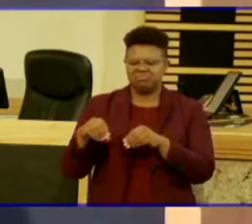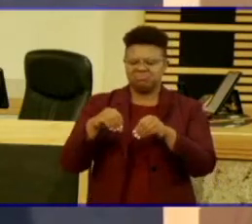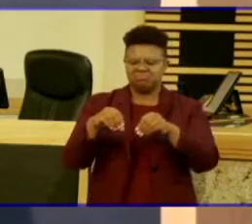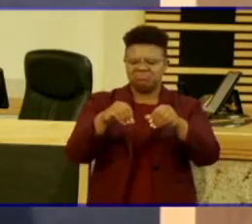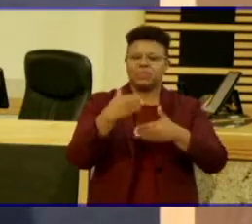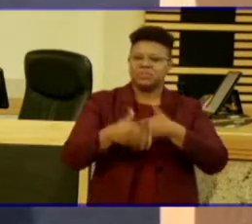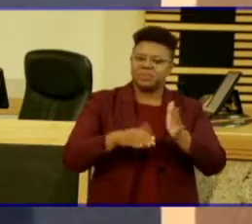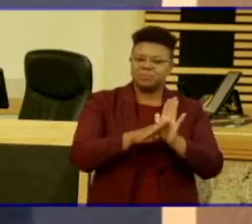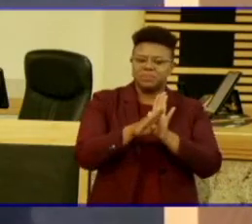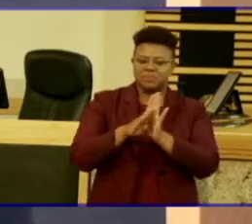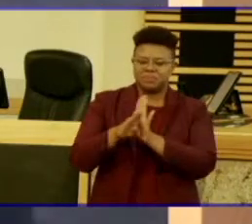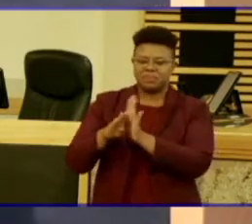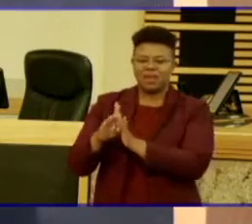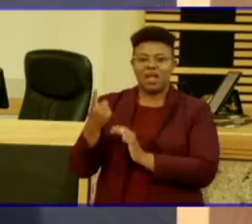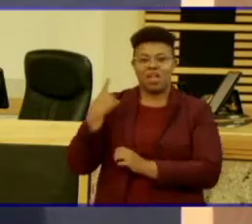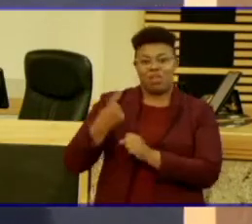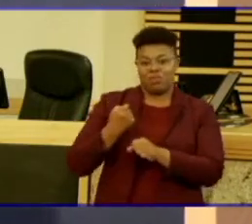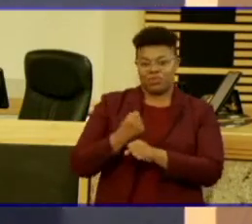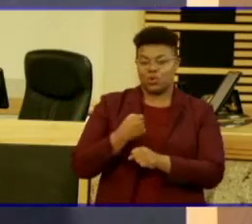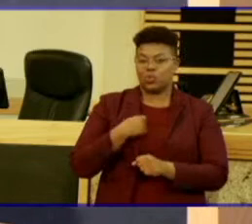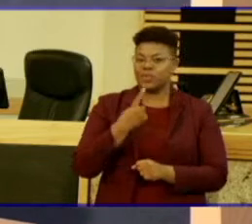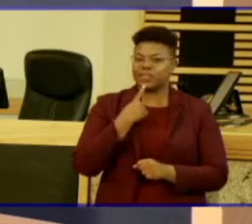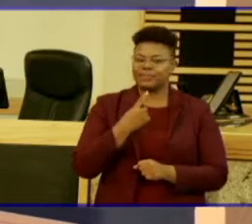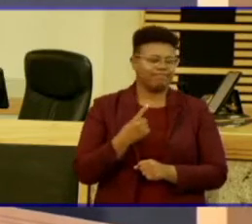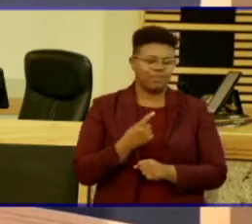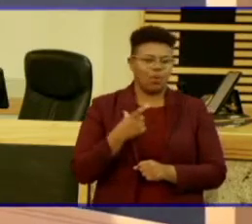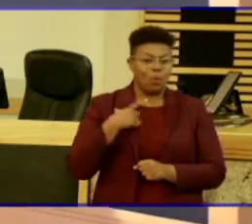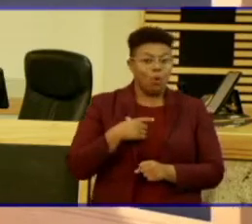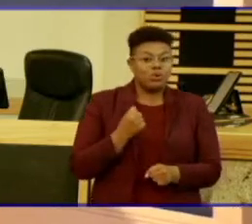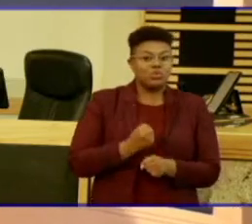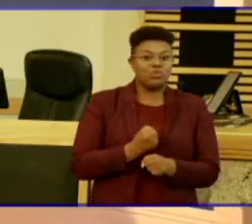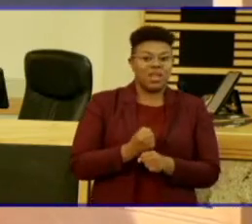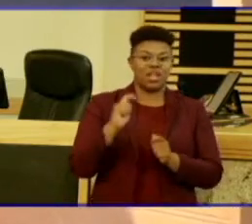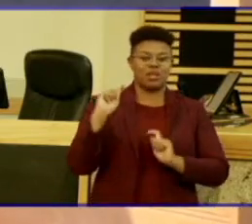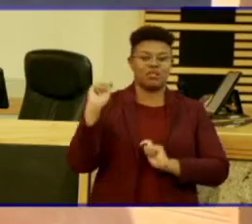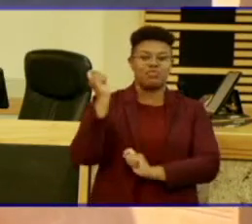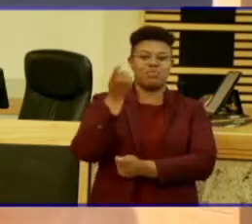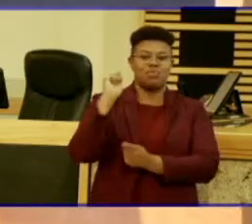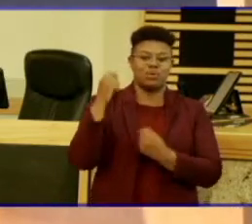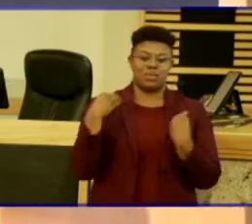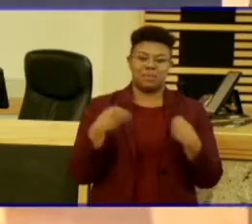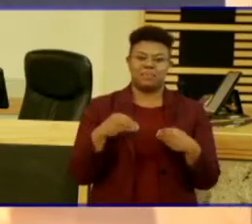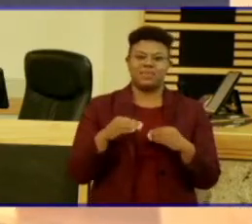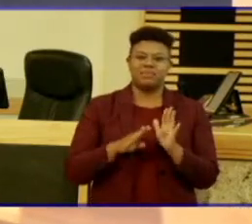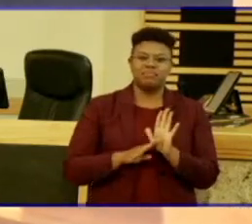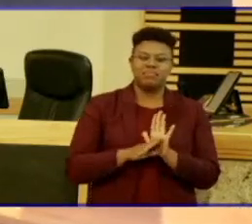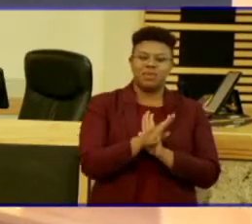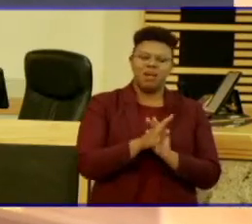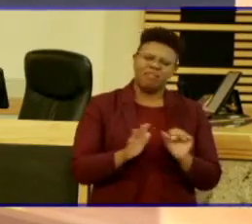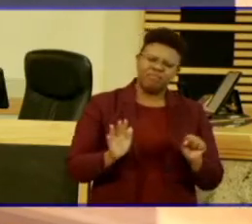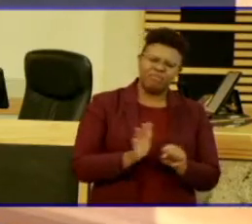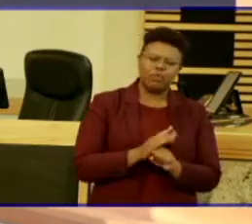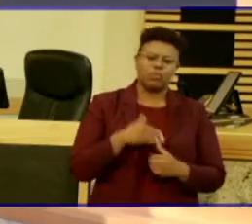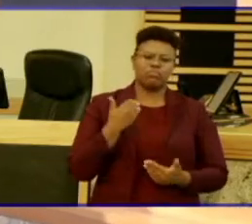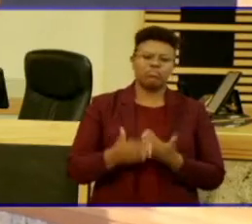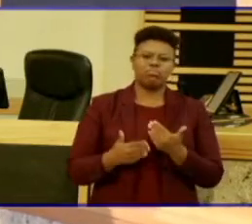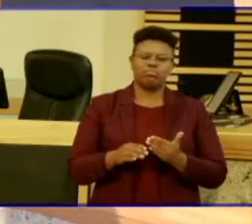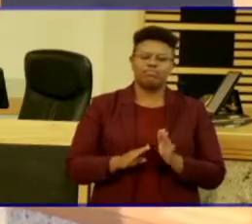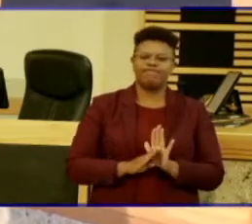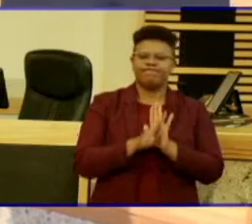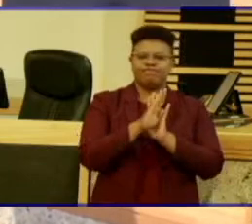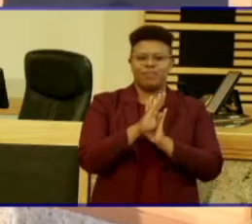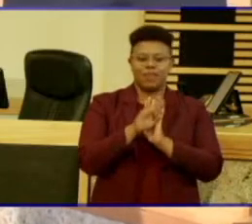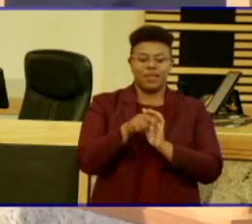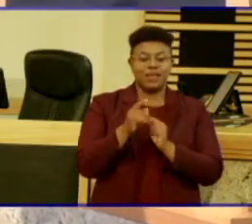to employ in making our rural enterprise development hubs fully productive. As part of